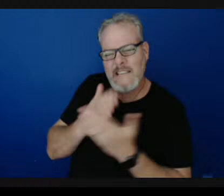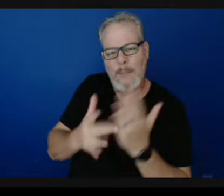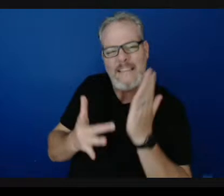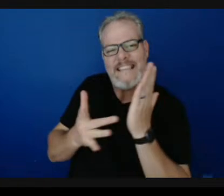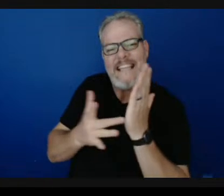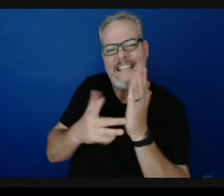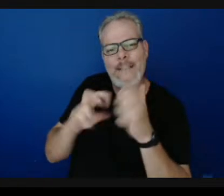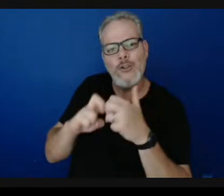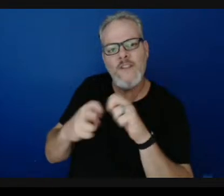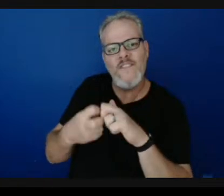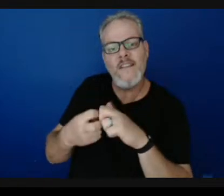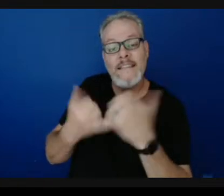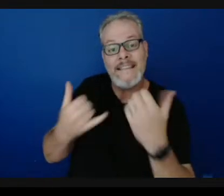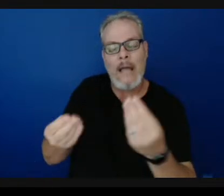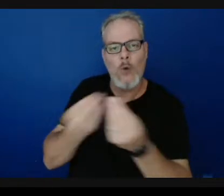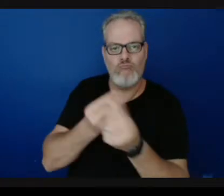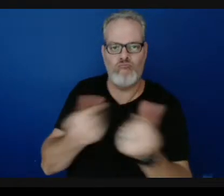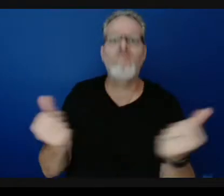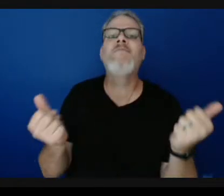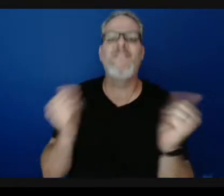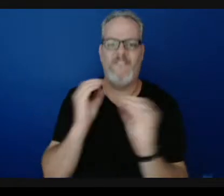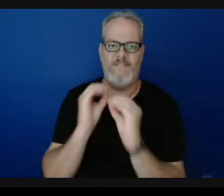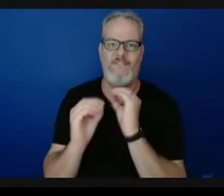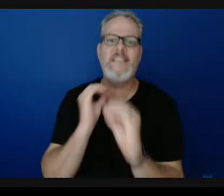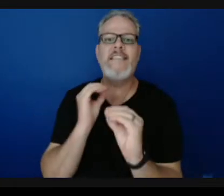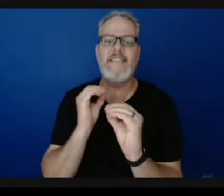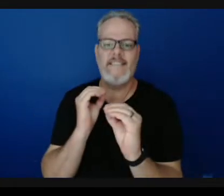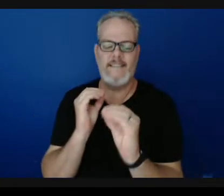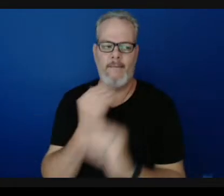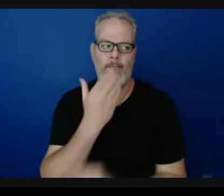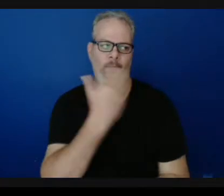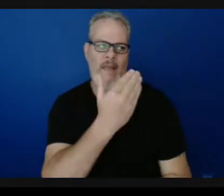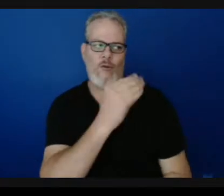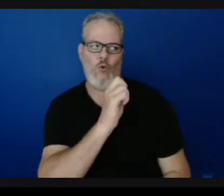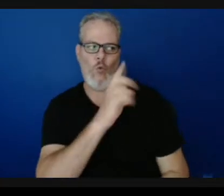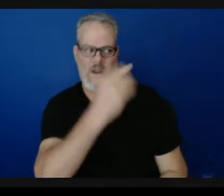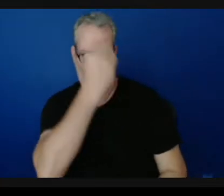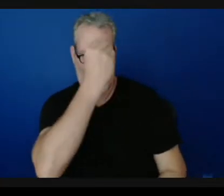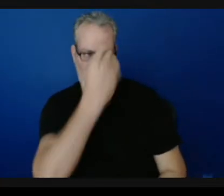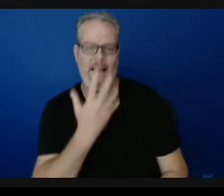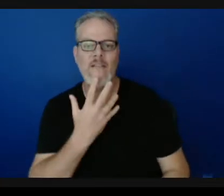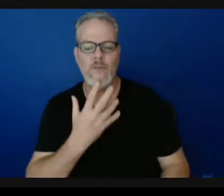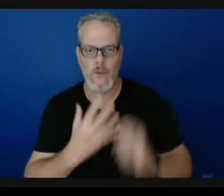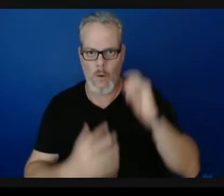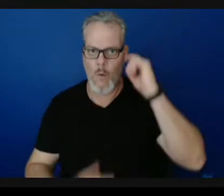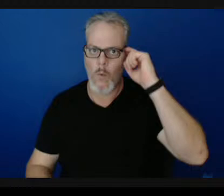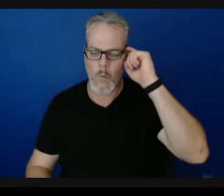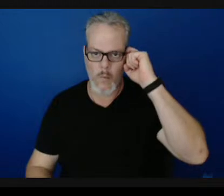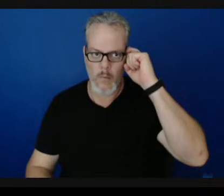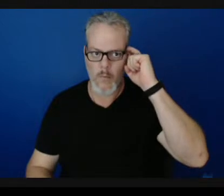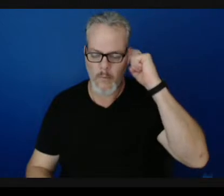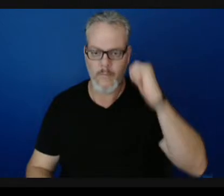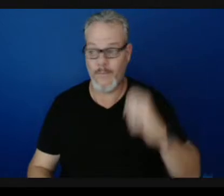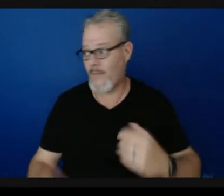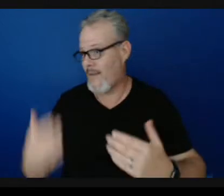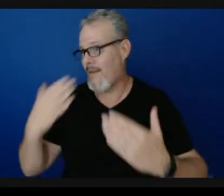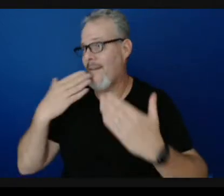been fixed. And we appreciate Ed for raising that to our attention. So yeah, thanks